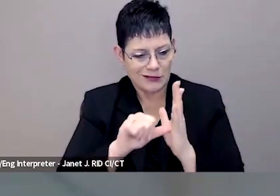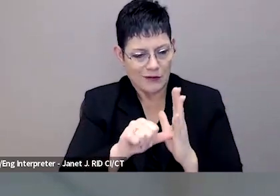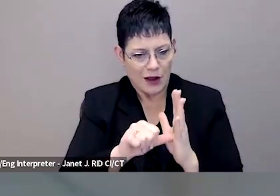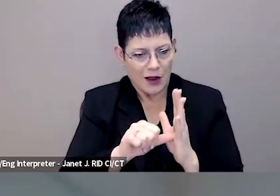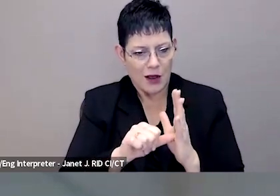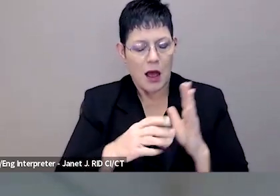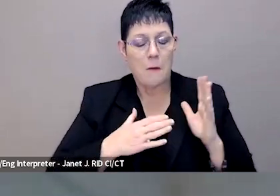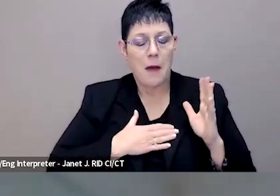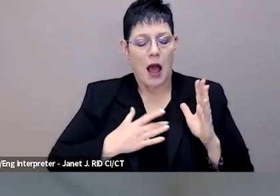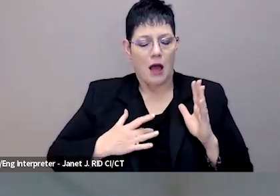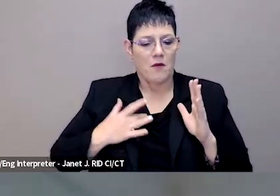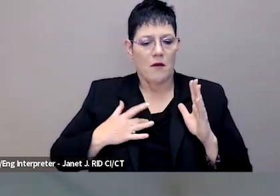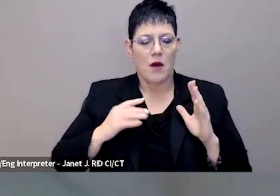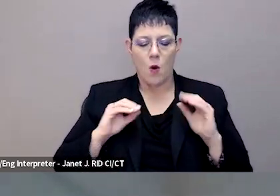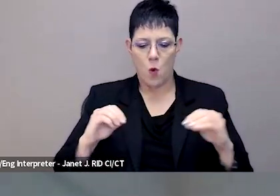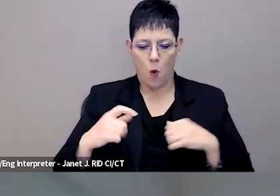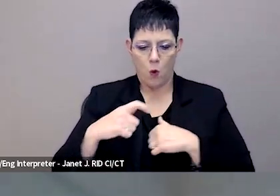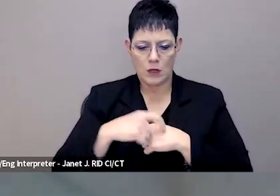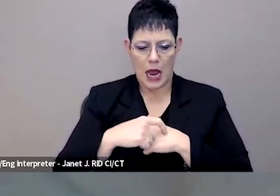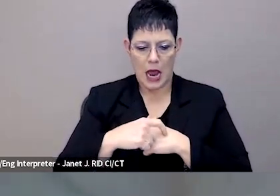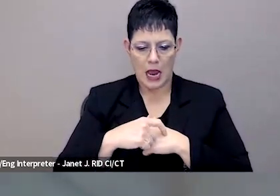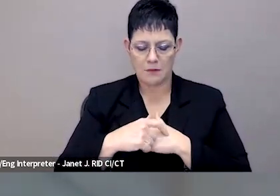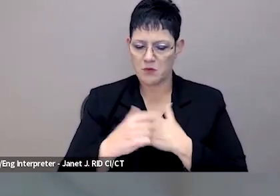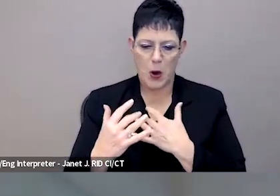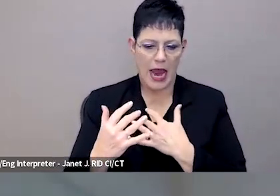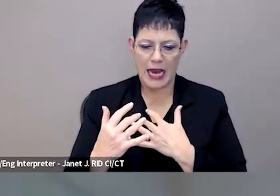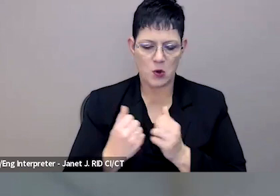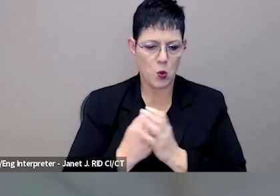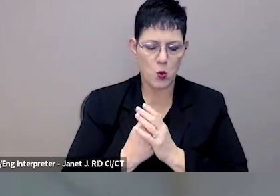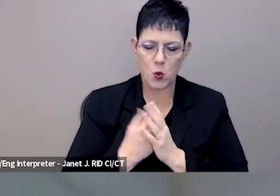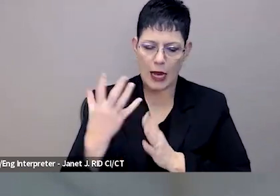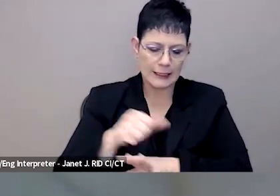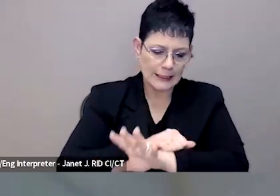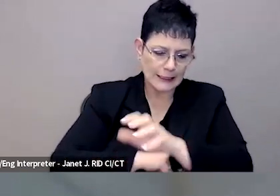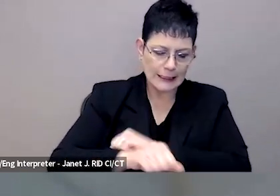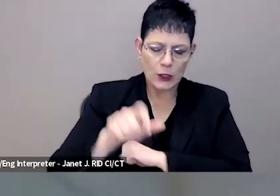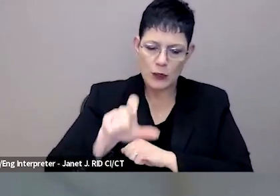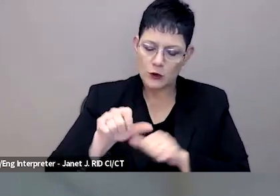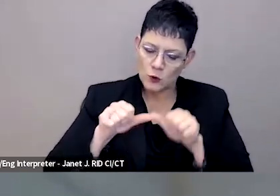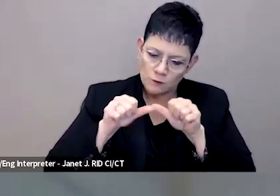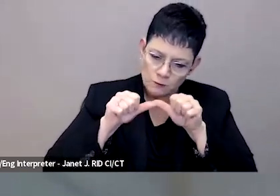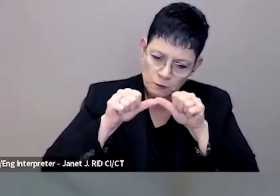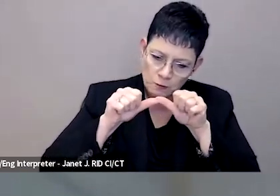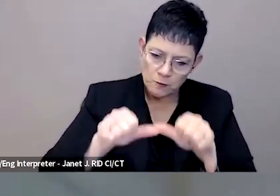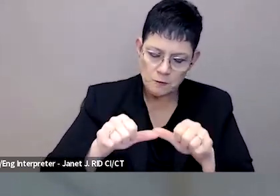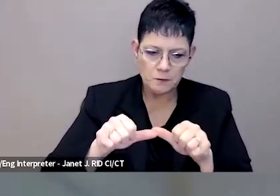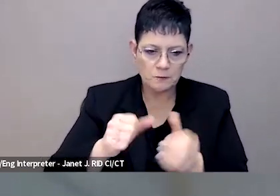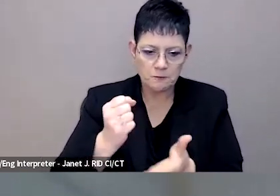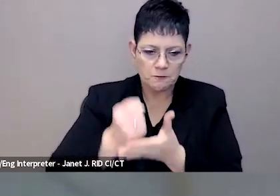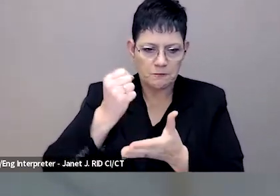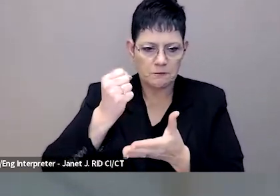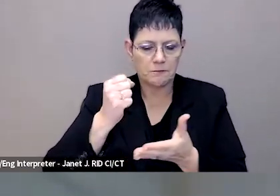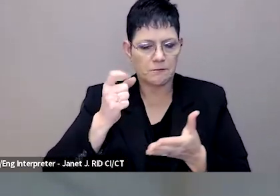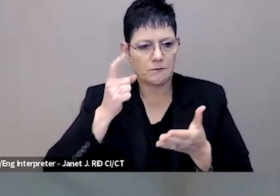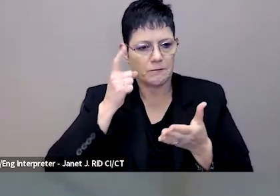my opinion, no time to waste in championing and codifying the role of federal leaders, our